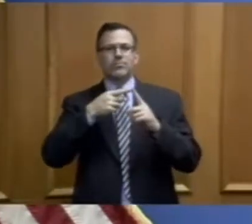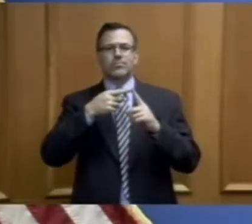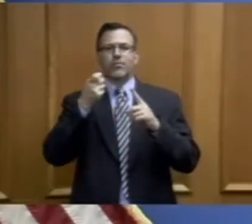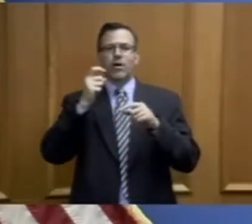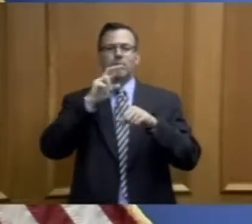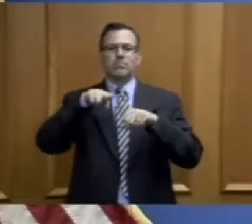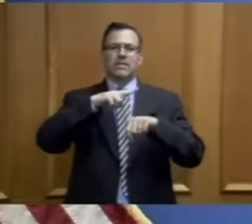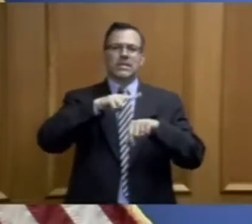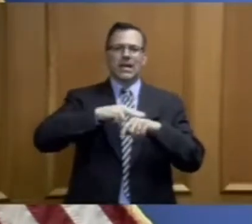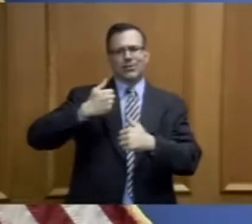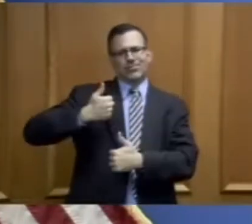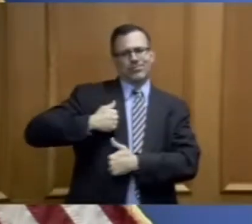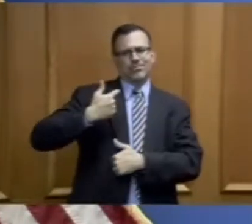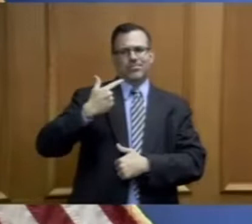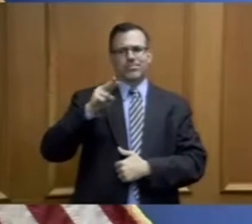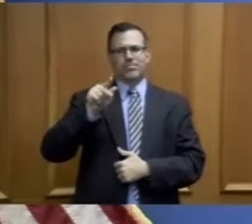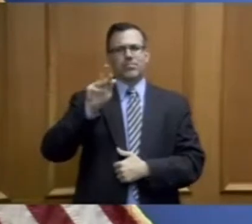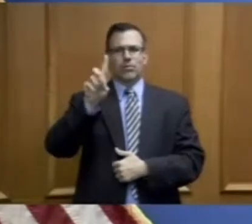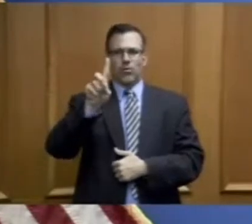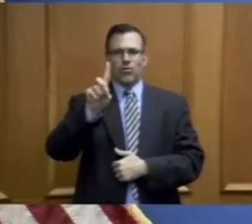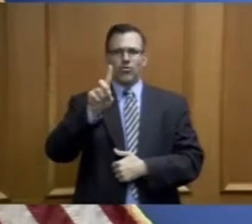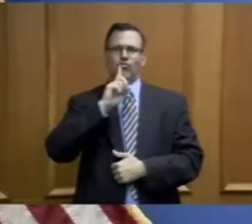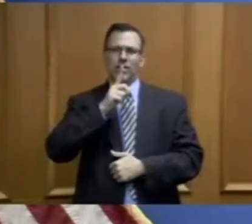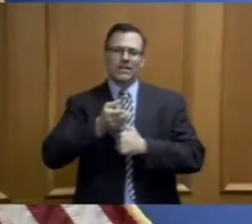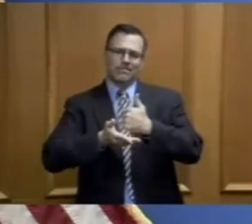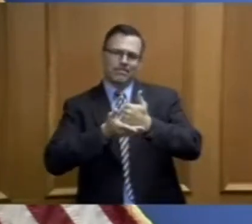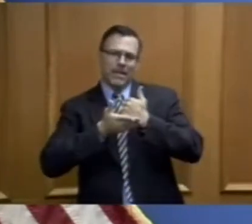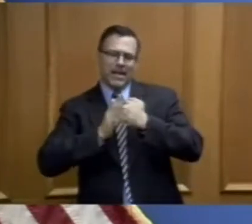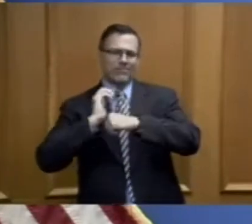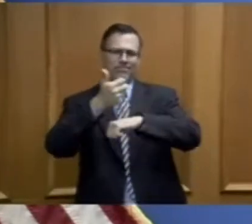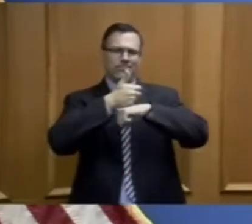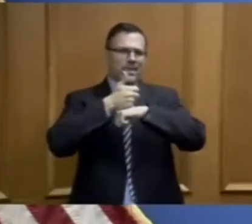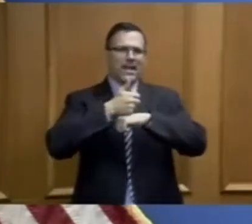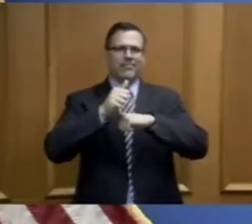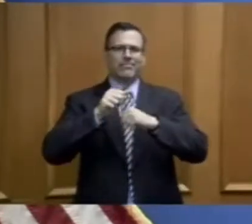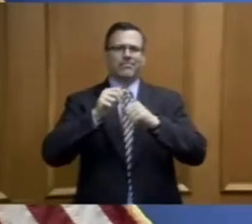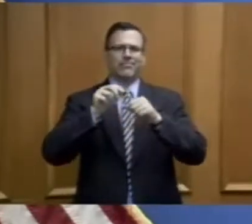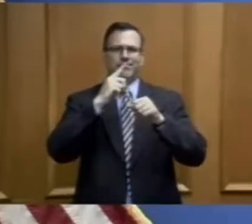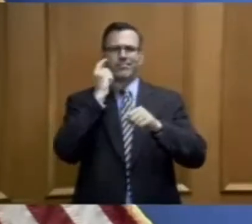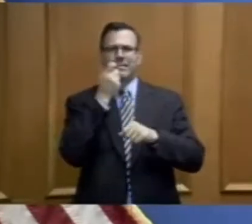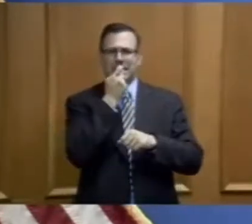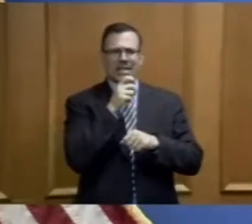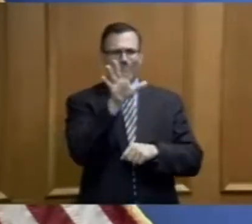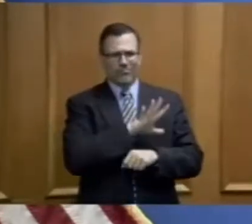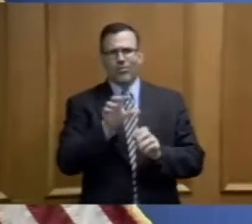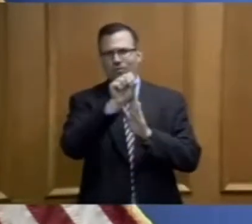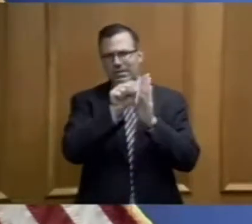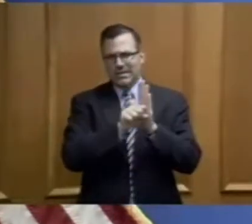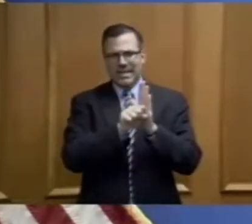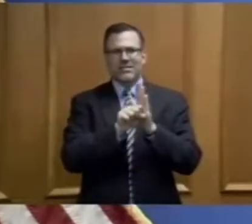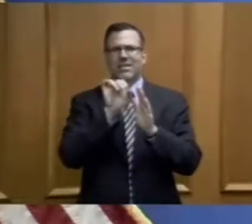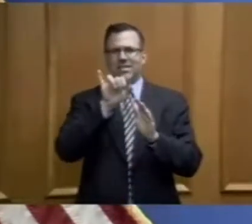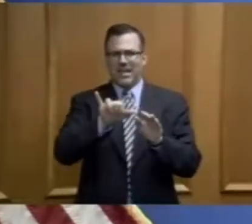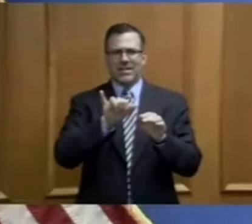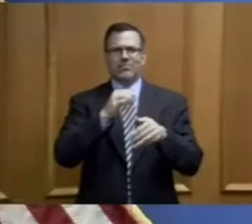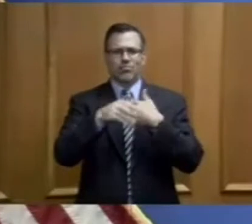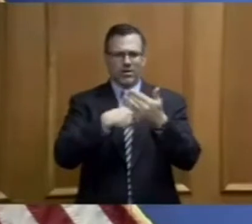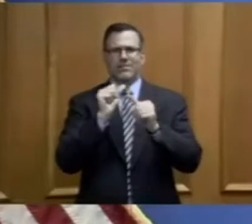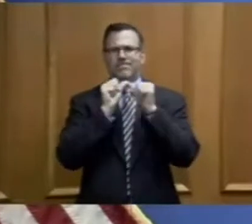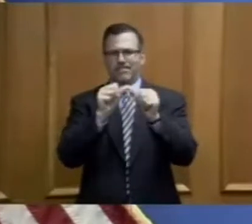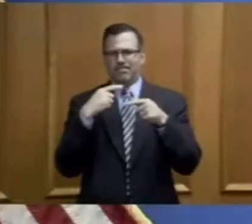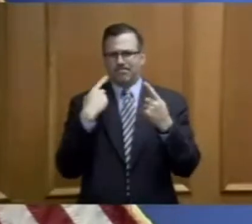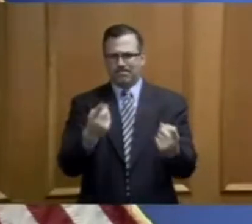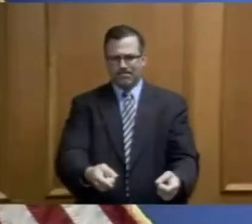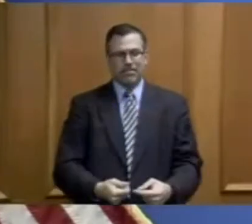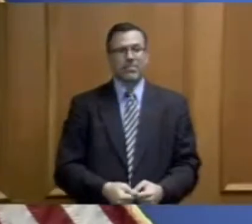and been a very reliable partner in testing all across the state and continue to do so even today. Throughout this time, we've also had